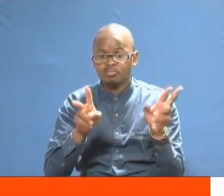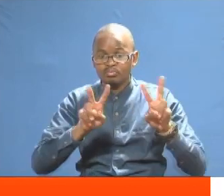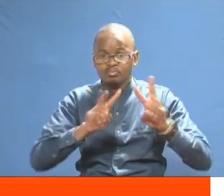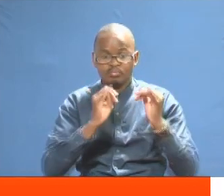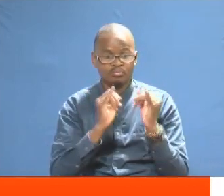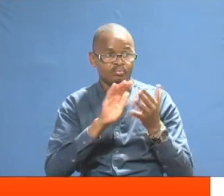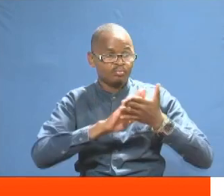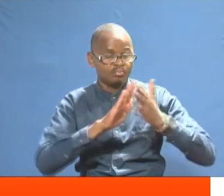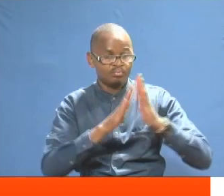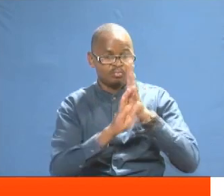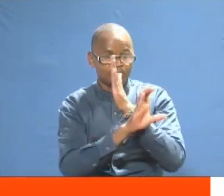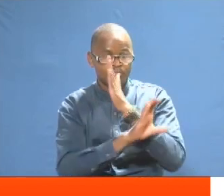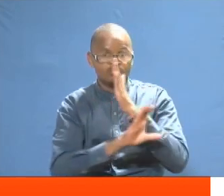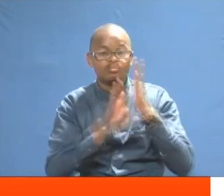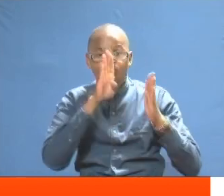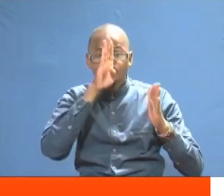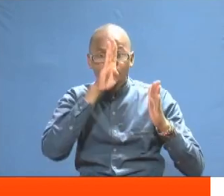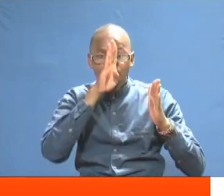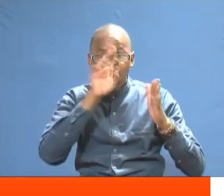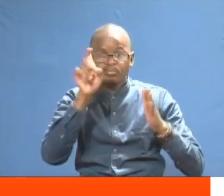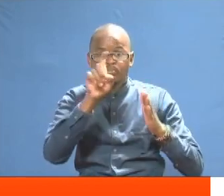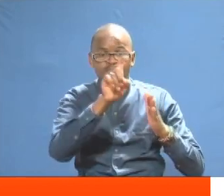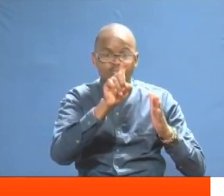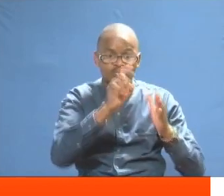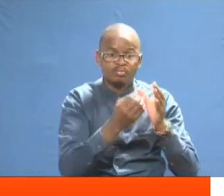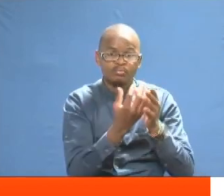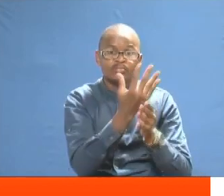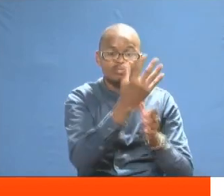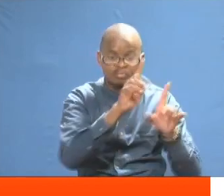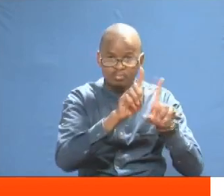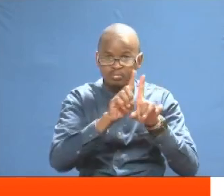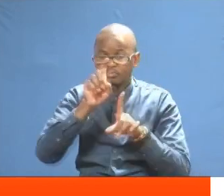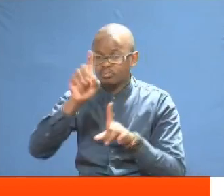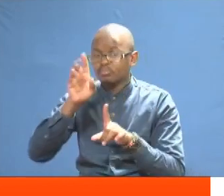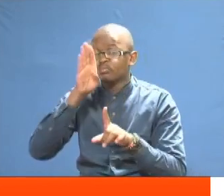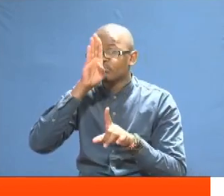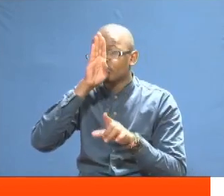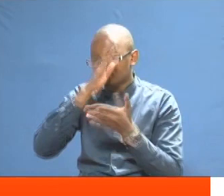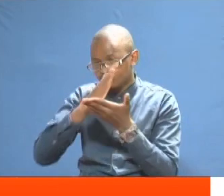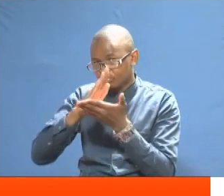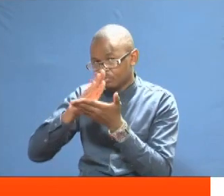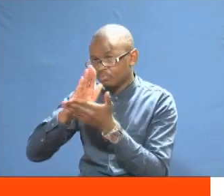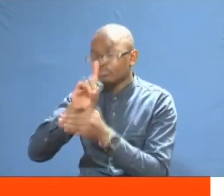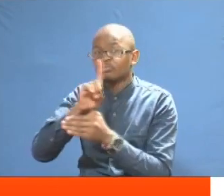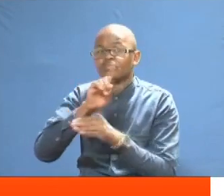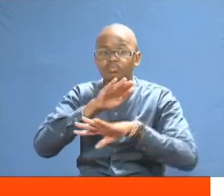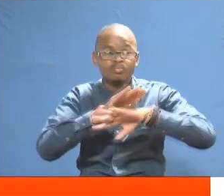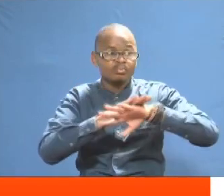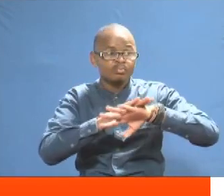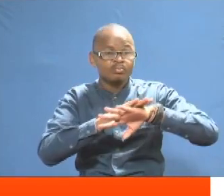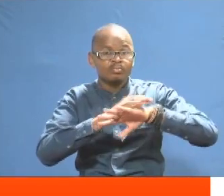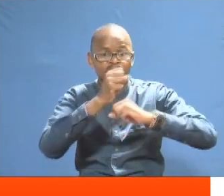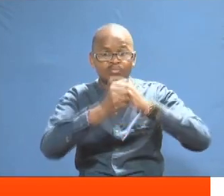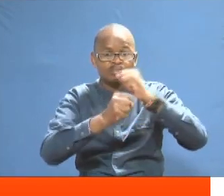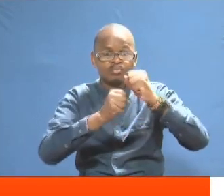will now become, the country will become stable and therefore the economy will grow. And so they should also be sharing part of the blame on non-performance